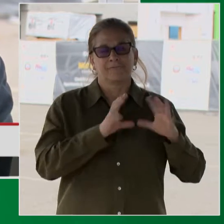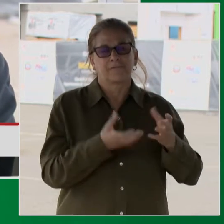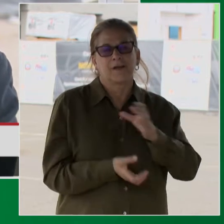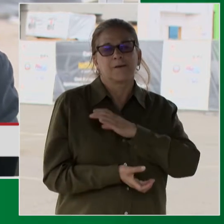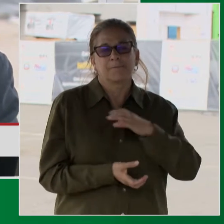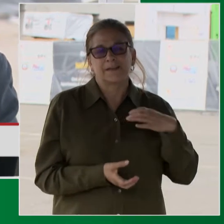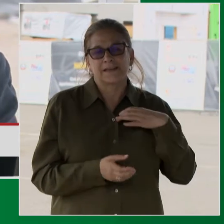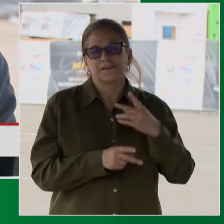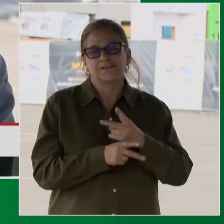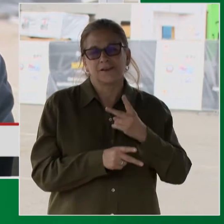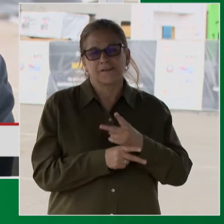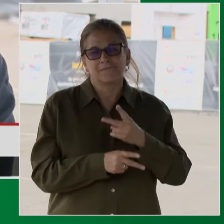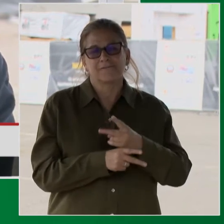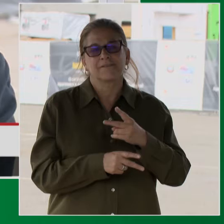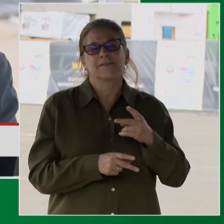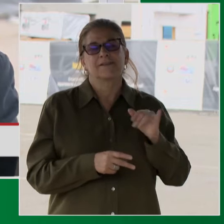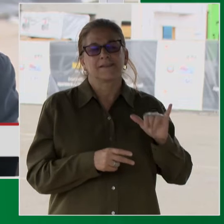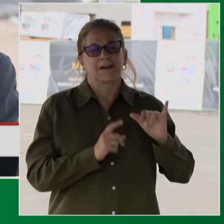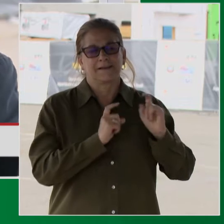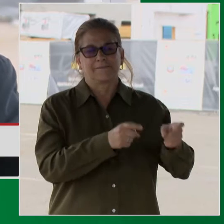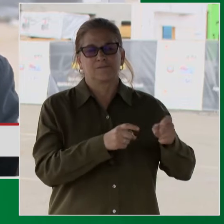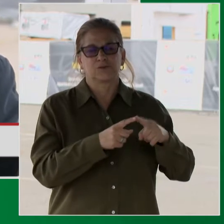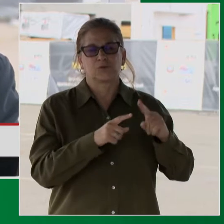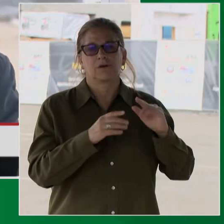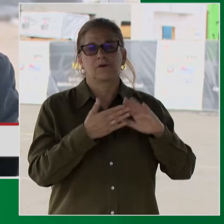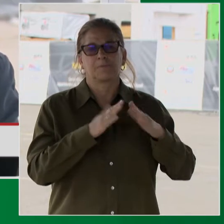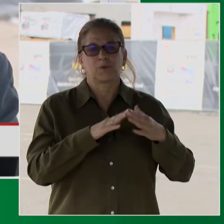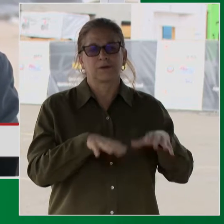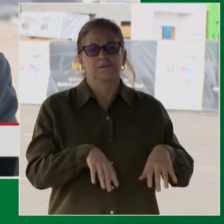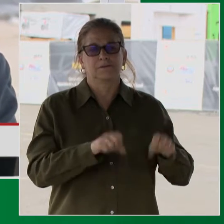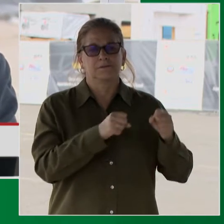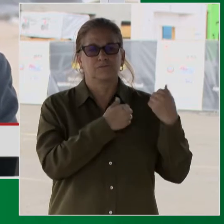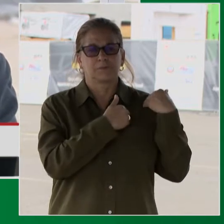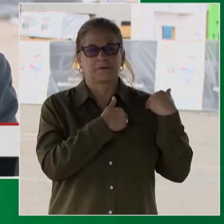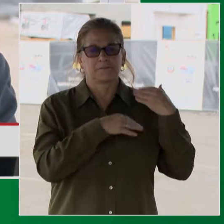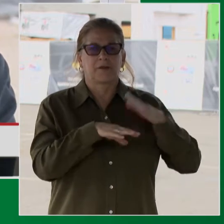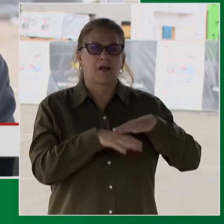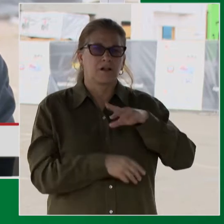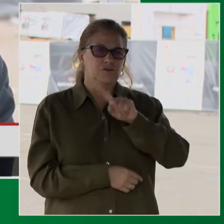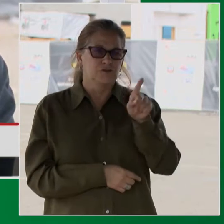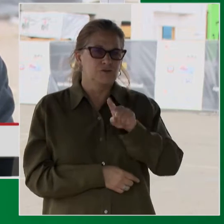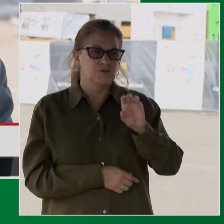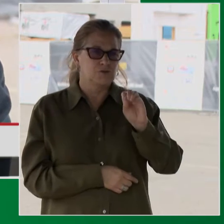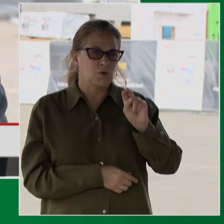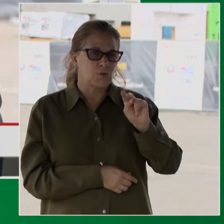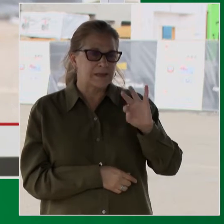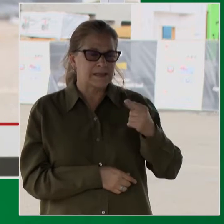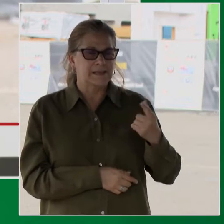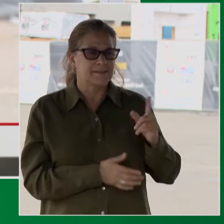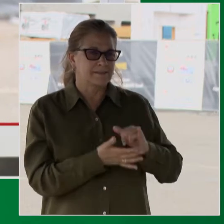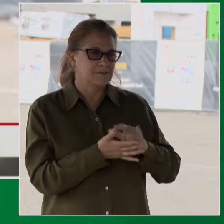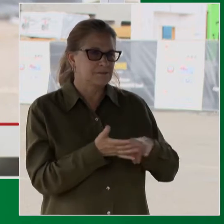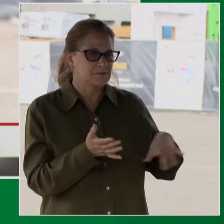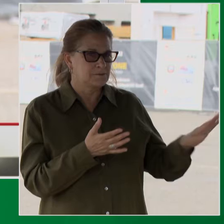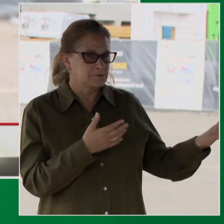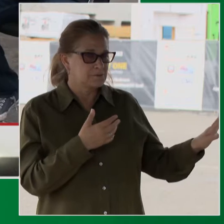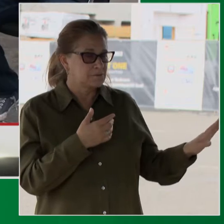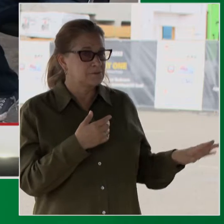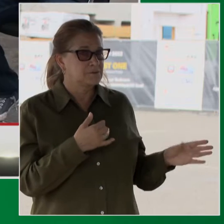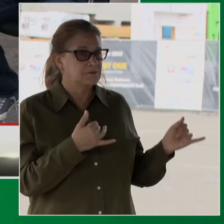yet another opportunity for community to weigh in to make sure that we're hitting the goals that we need to hit. Fantastic. So let's bring in